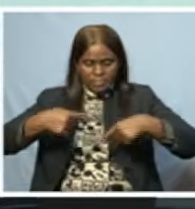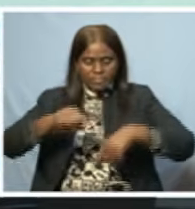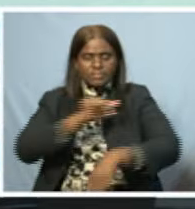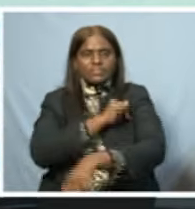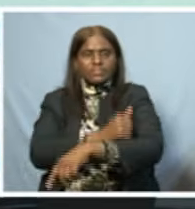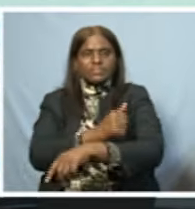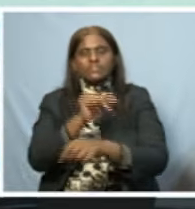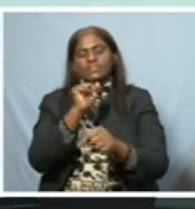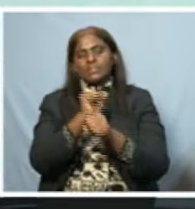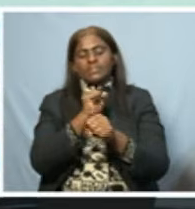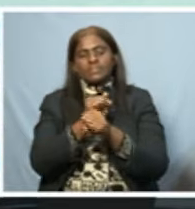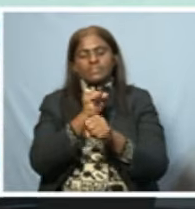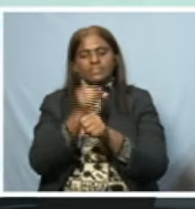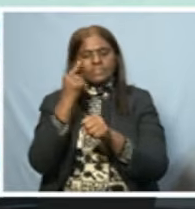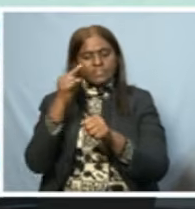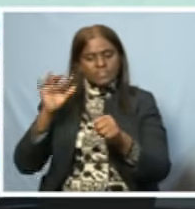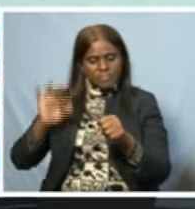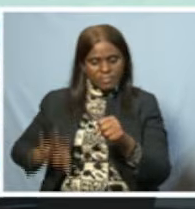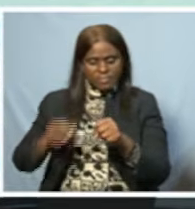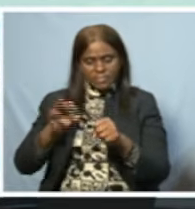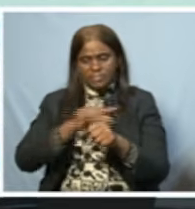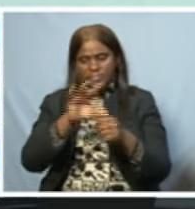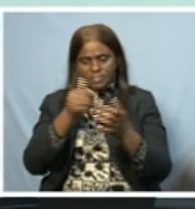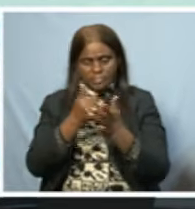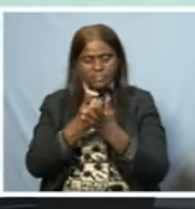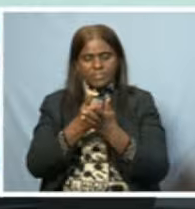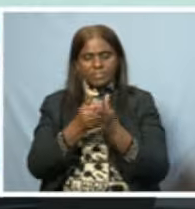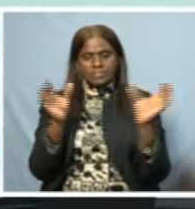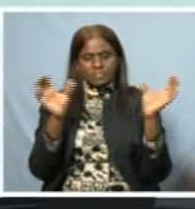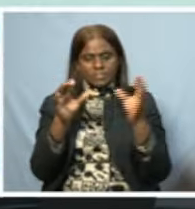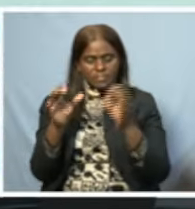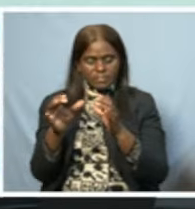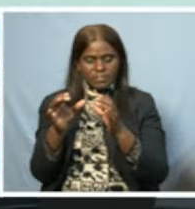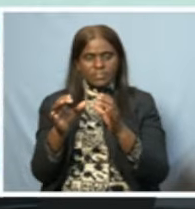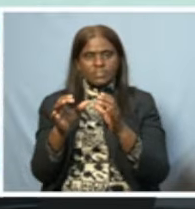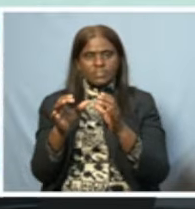authority functions for the benefit of the entire community.